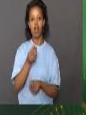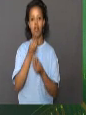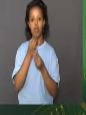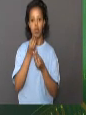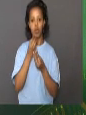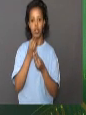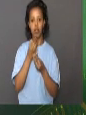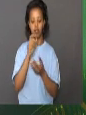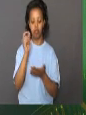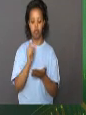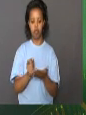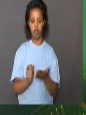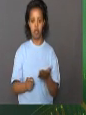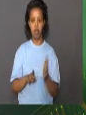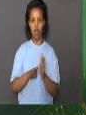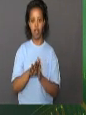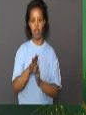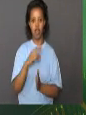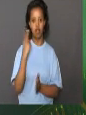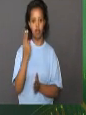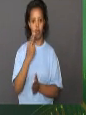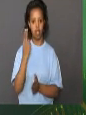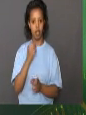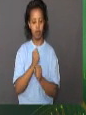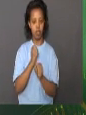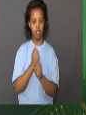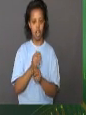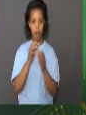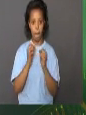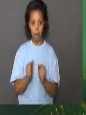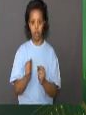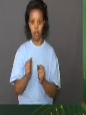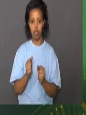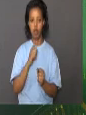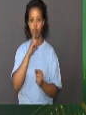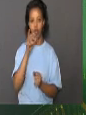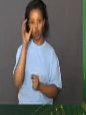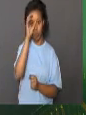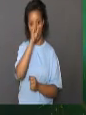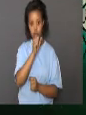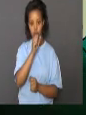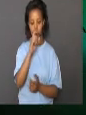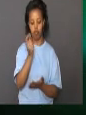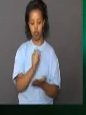can think of that are made by bacteria and yeast.